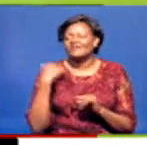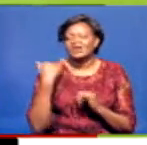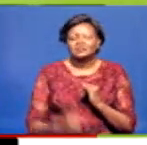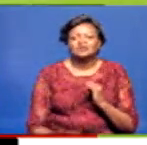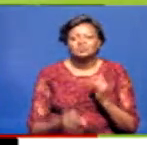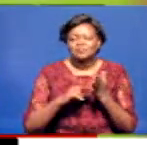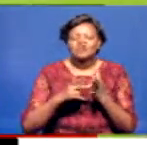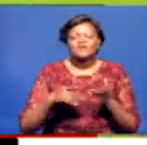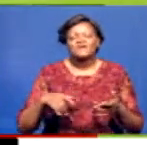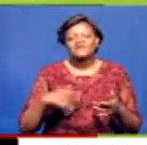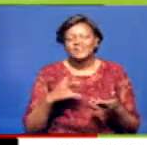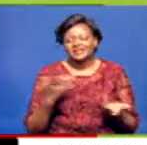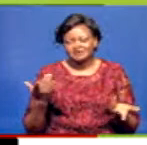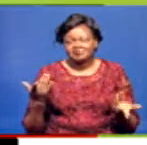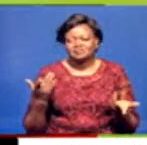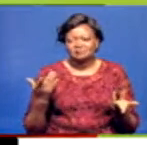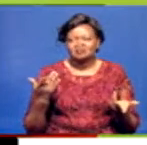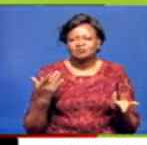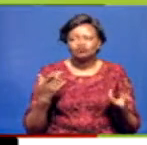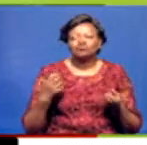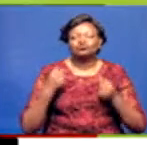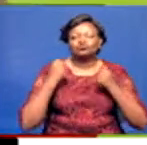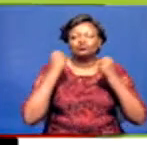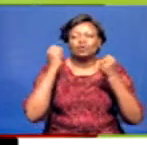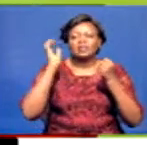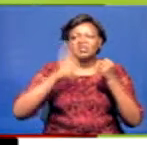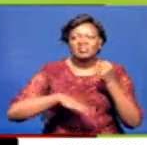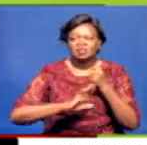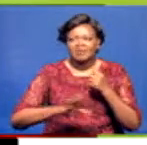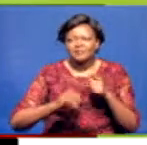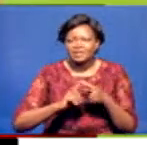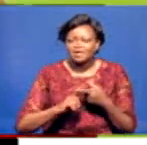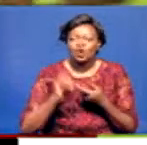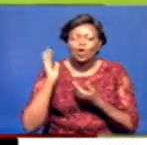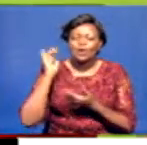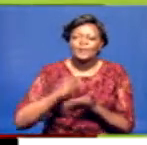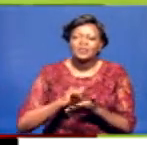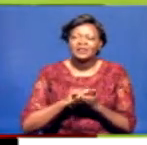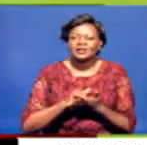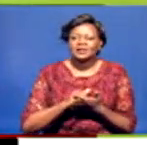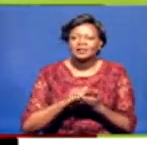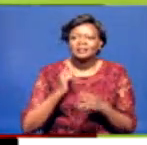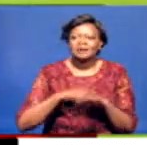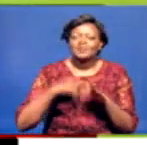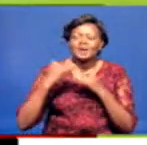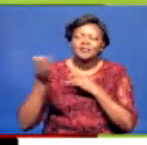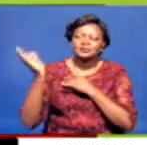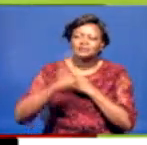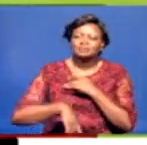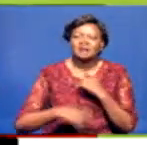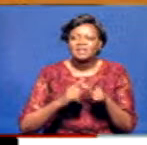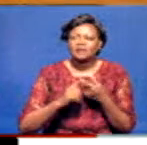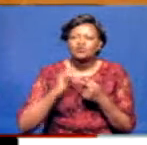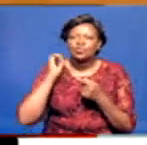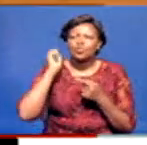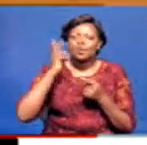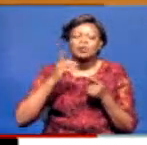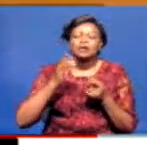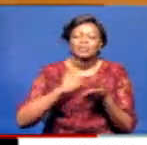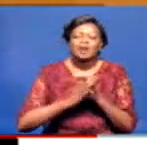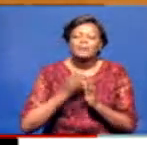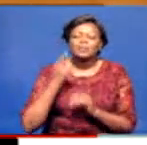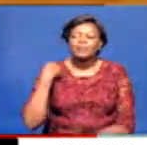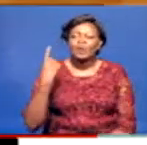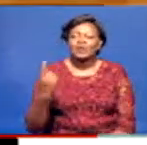the edge ahead of them. So we are optimistic that when the playoffs come, we are going to be number one. The team